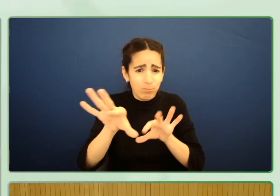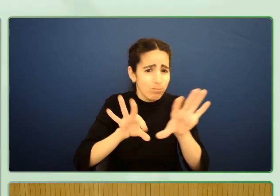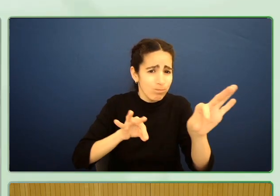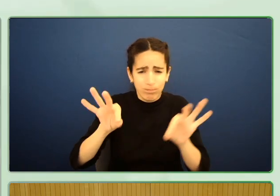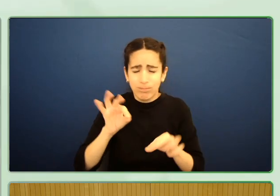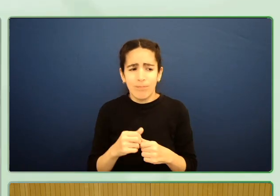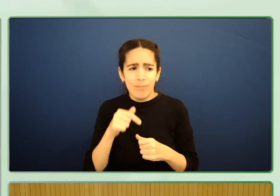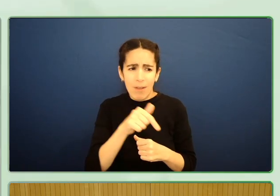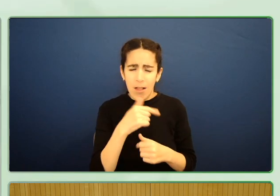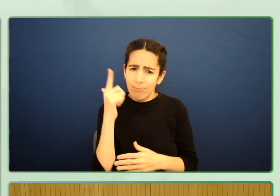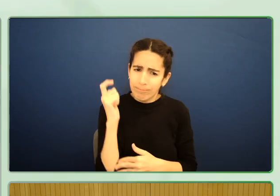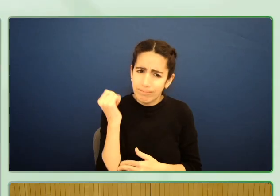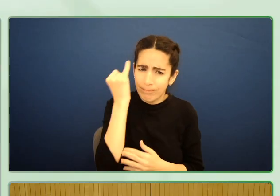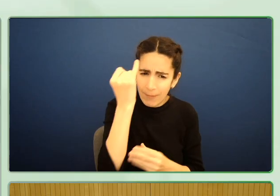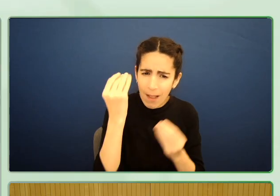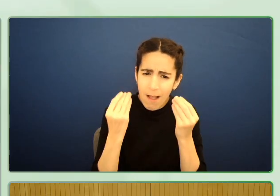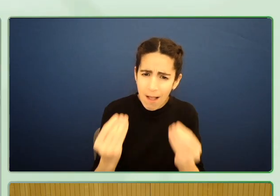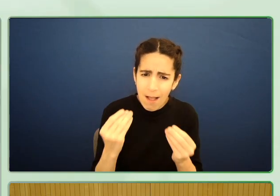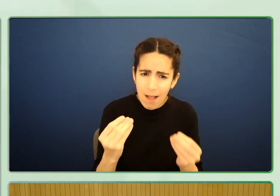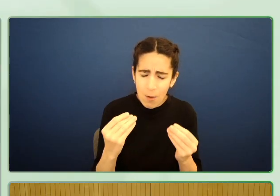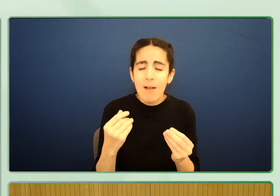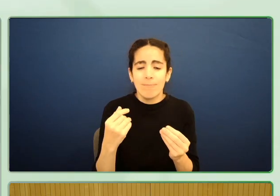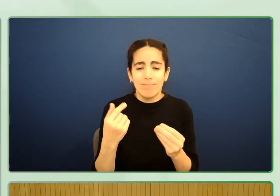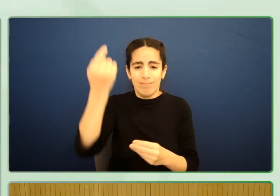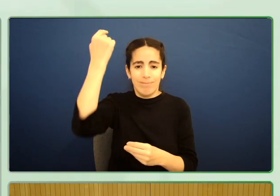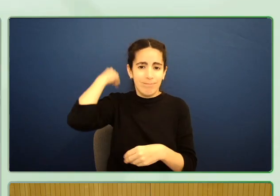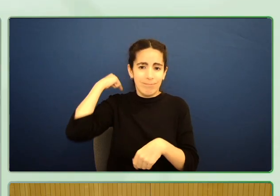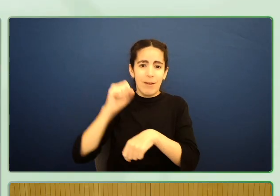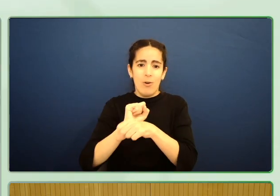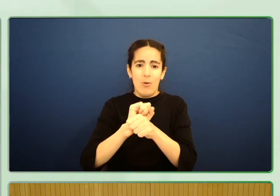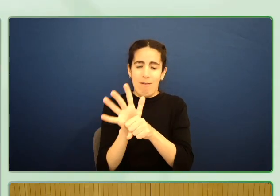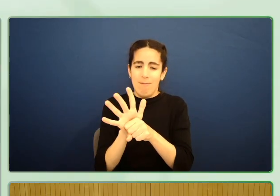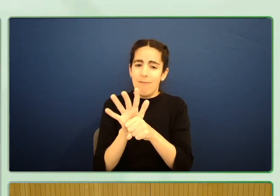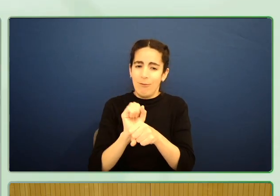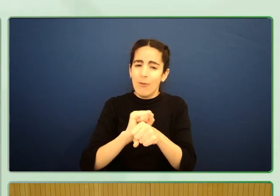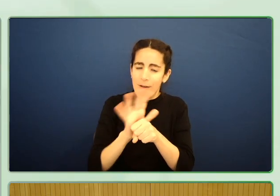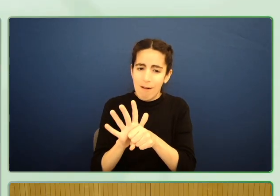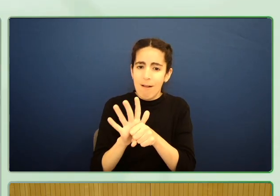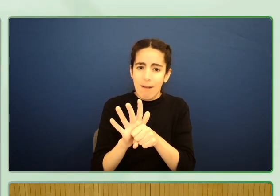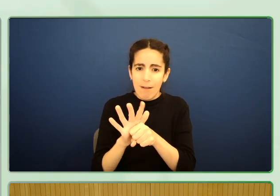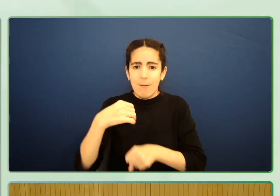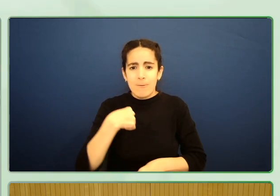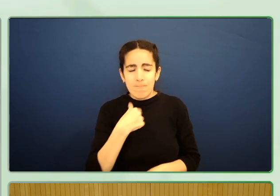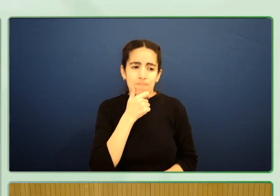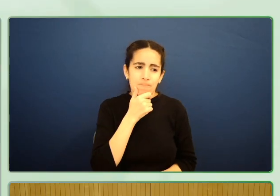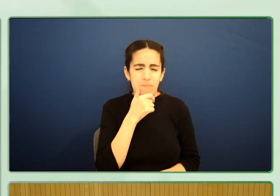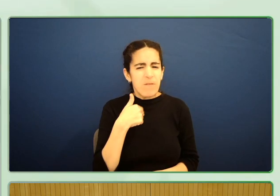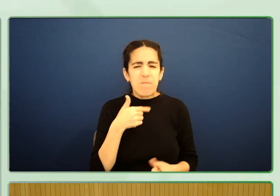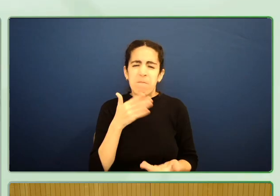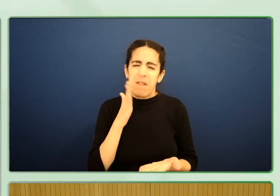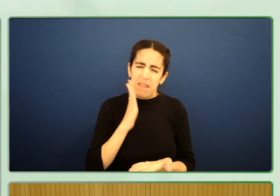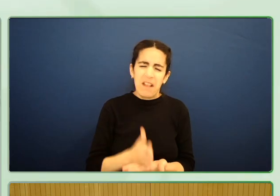During the pandemic, I decided to go to the therapy. I decided a psychiatrist